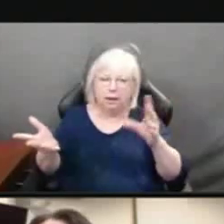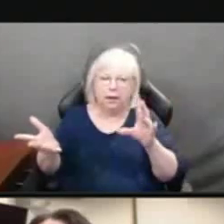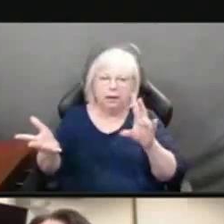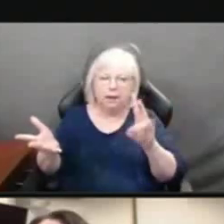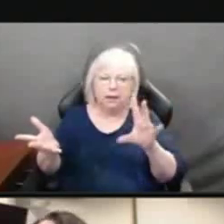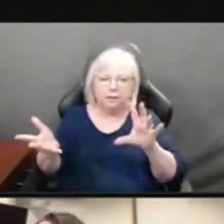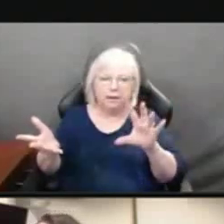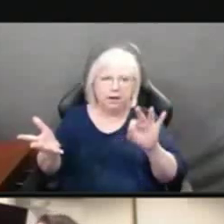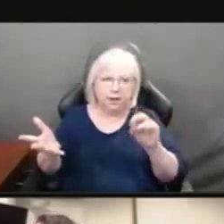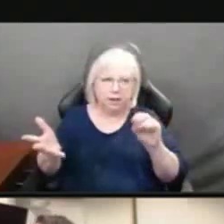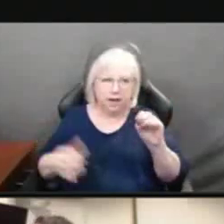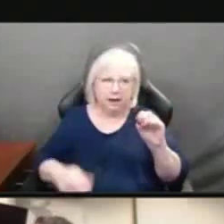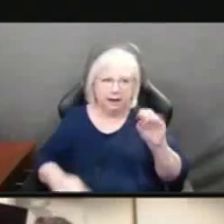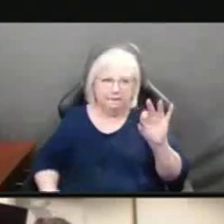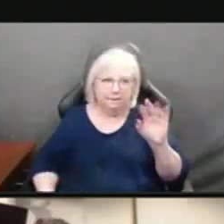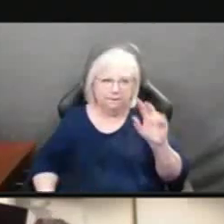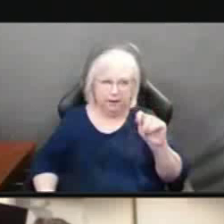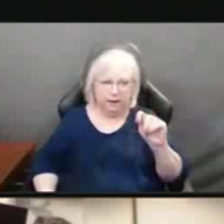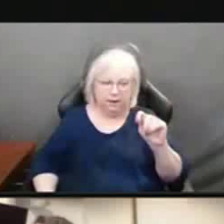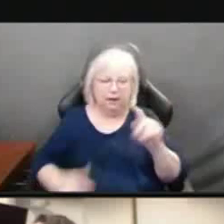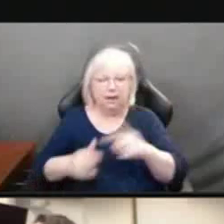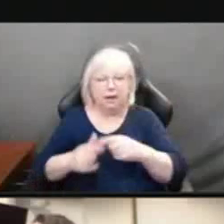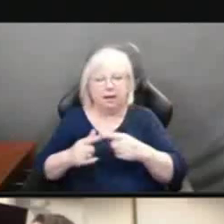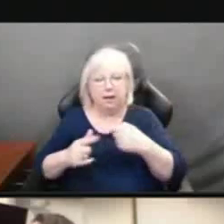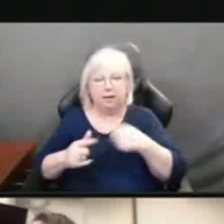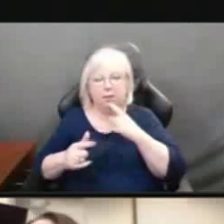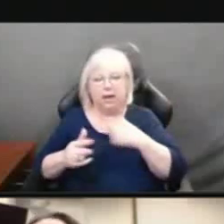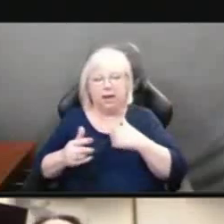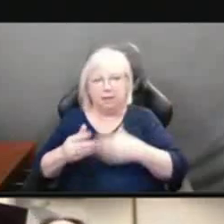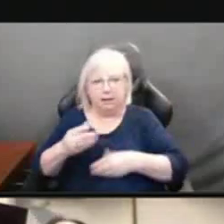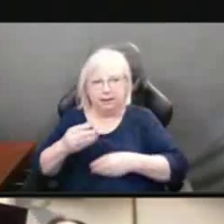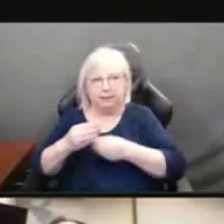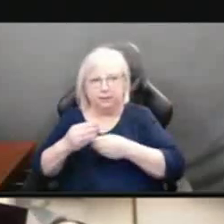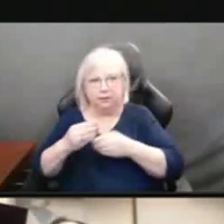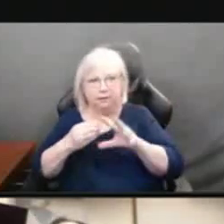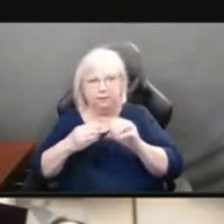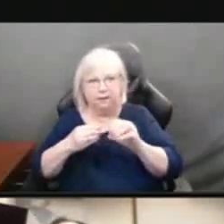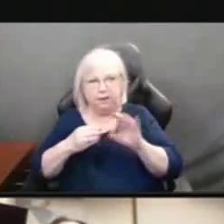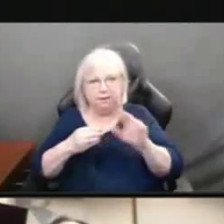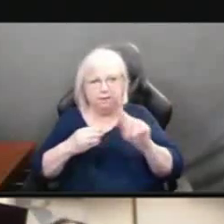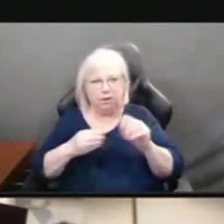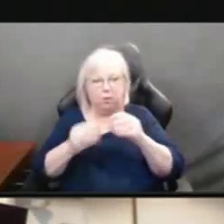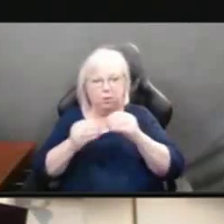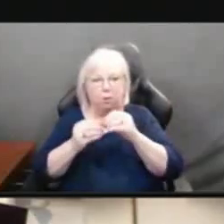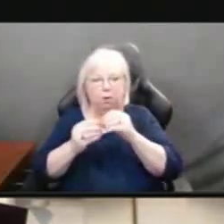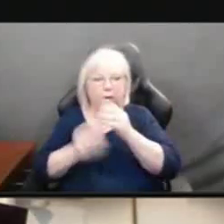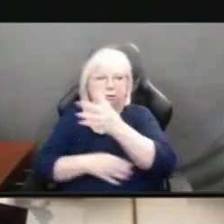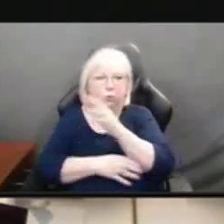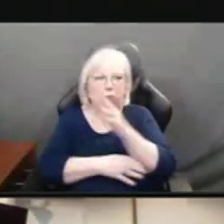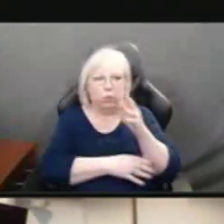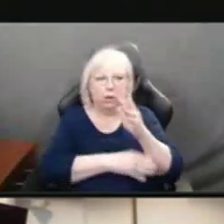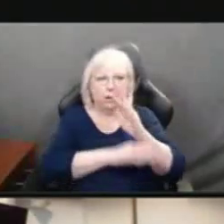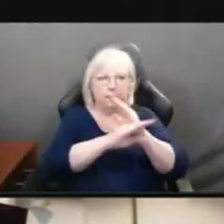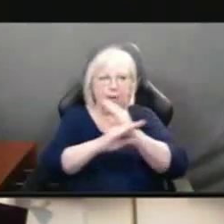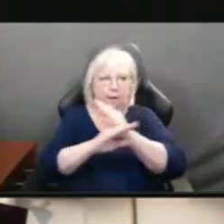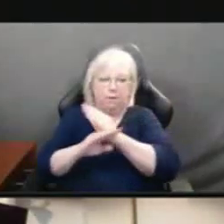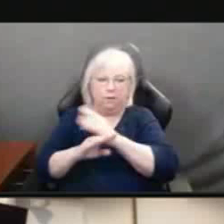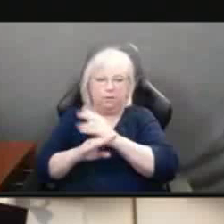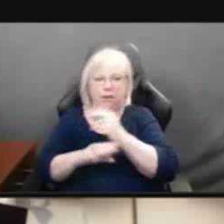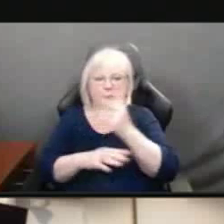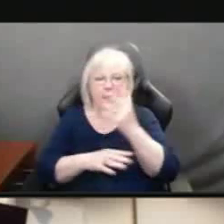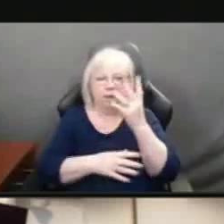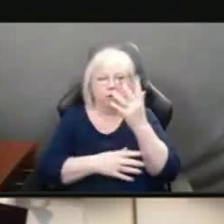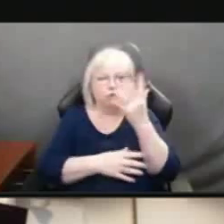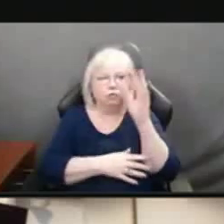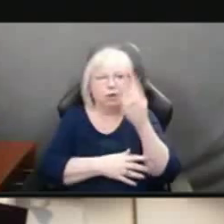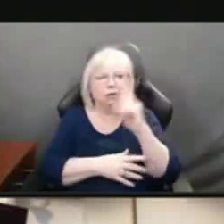$790 feet. Then we have an additional 50 foot more of wooded buffer. And the trees are like